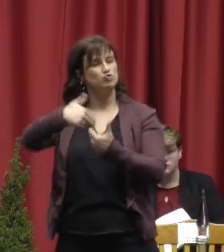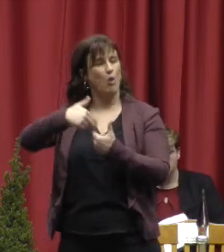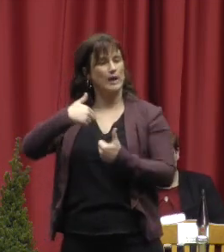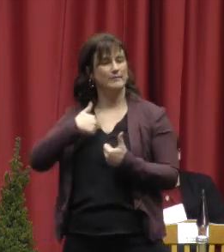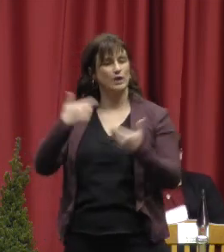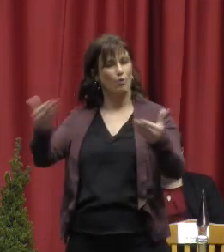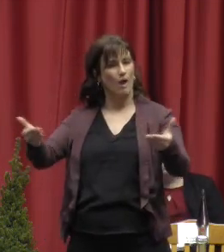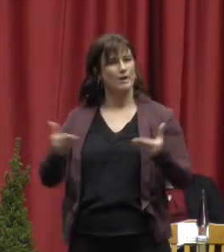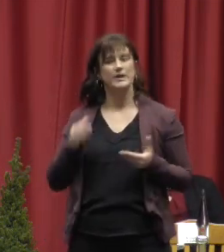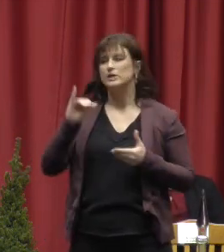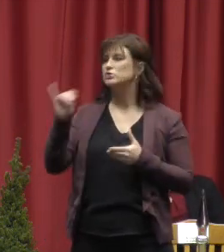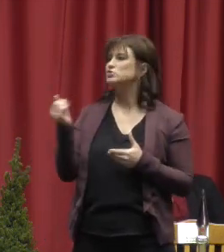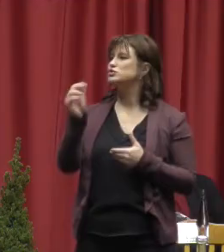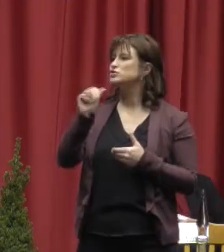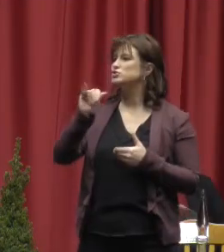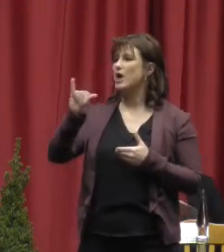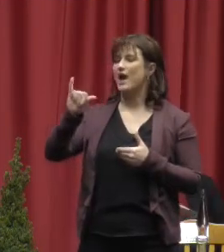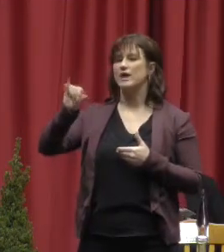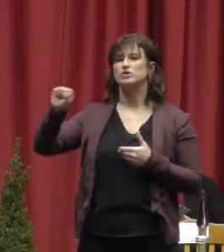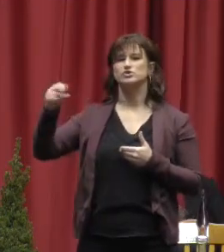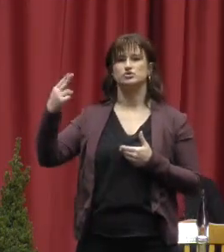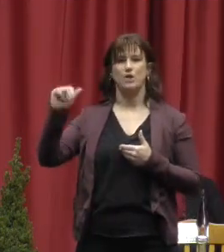Shaw.